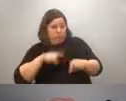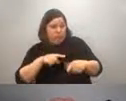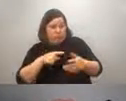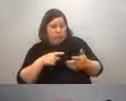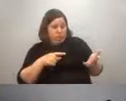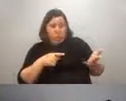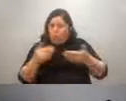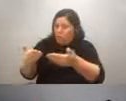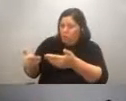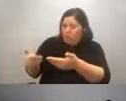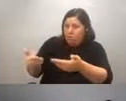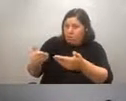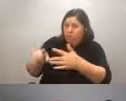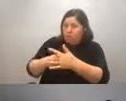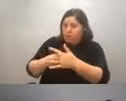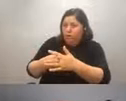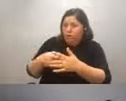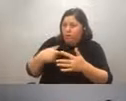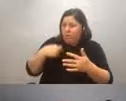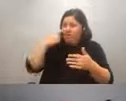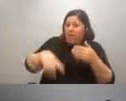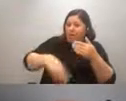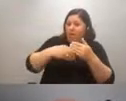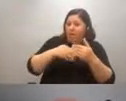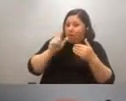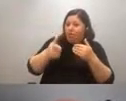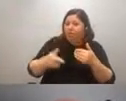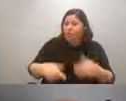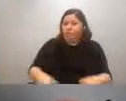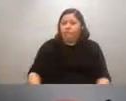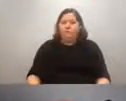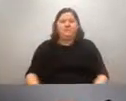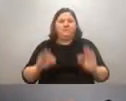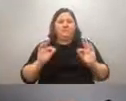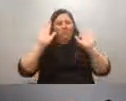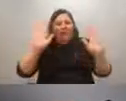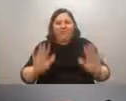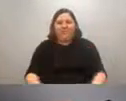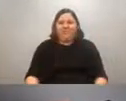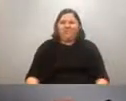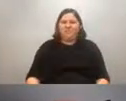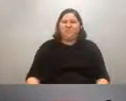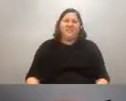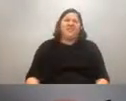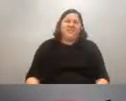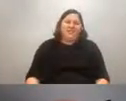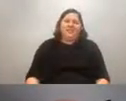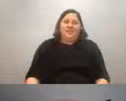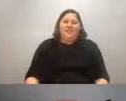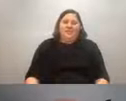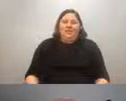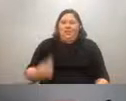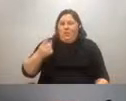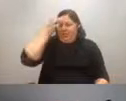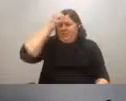feel free to start off and i'll be happy to add to anything wonderful um one of the concepts that came to